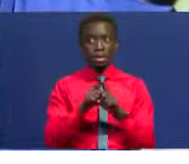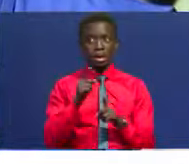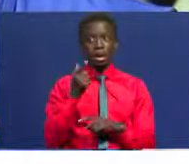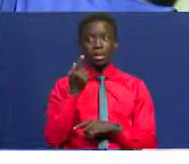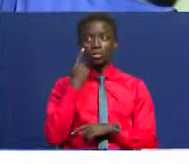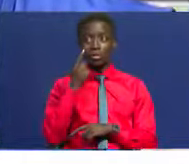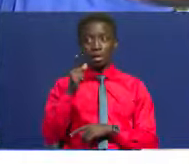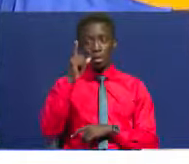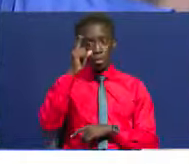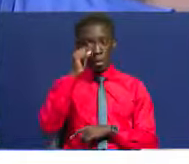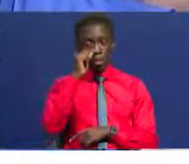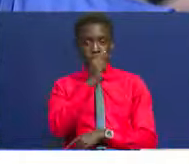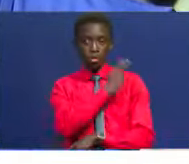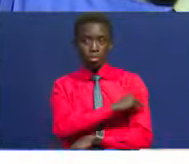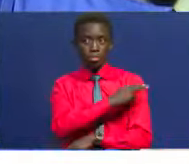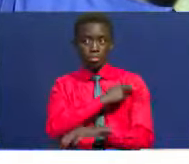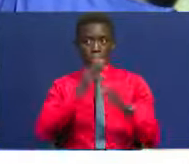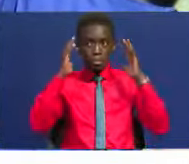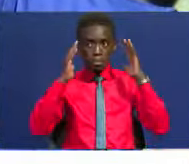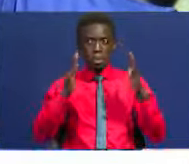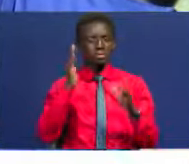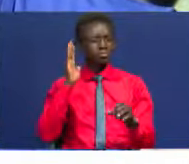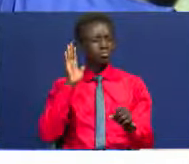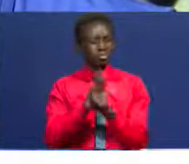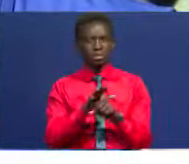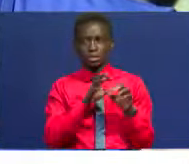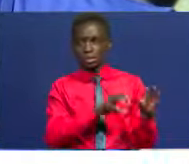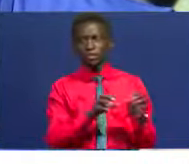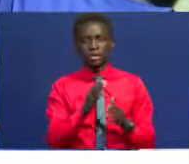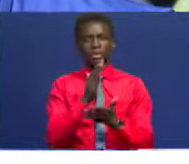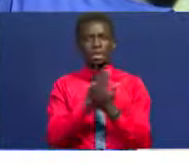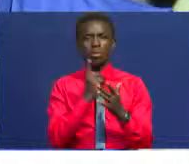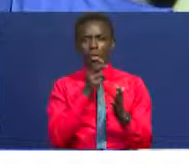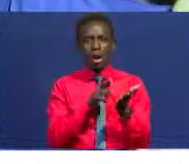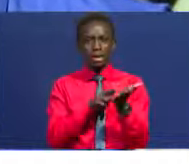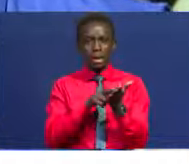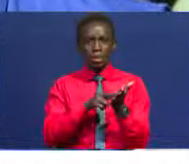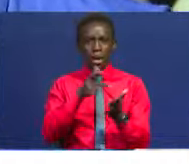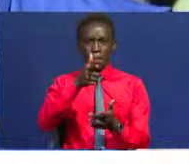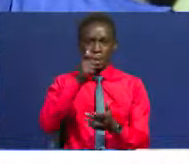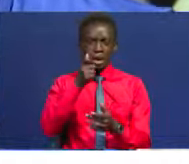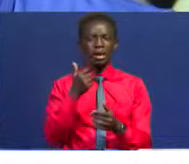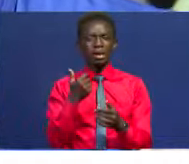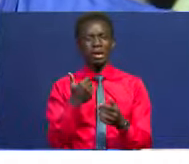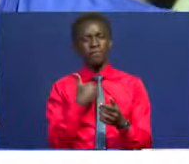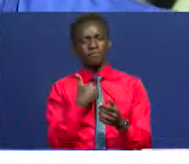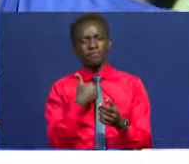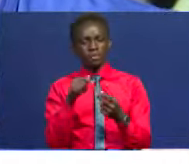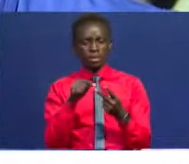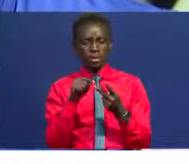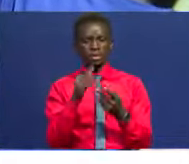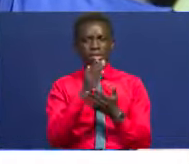wamejaa, wengine wako na maraba bullet, hizo wapigwa raba bullets, wengine wamevunjika miguu,